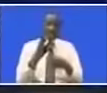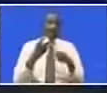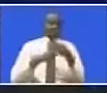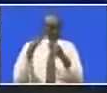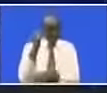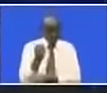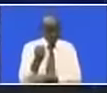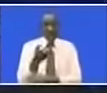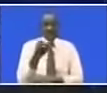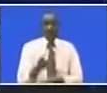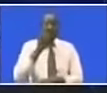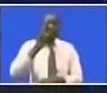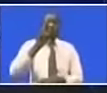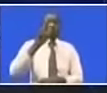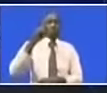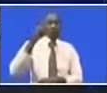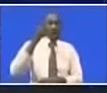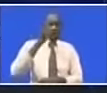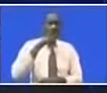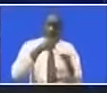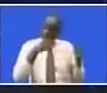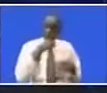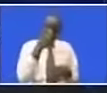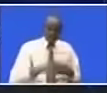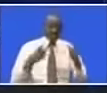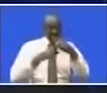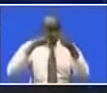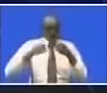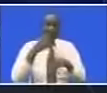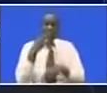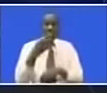yes. For UKAWA, that's the opposition coalition, it was